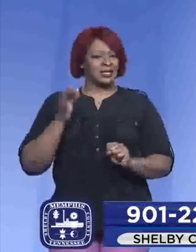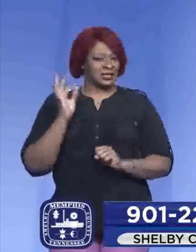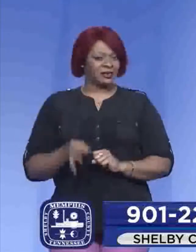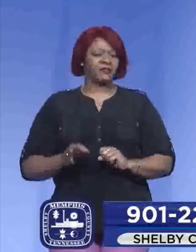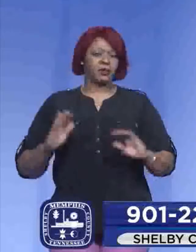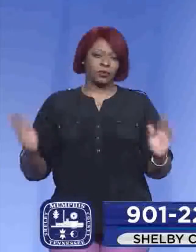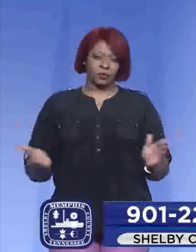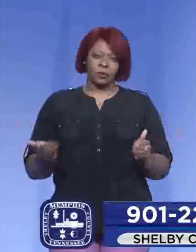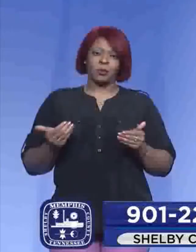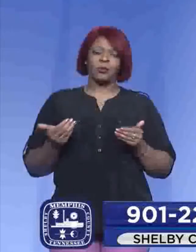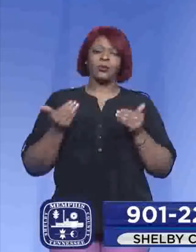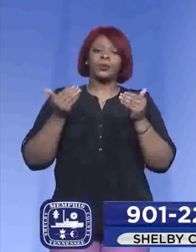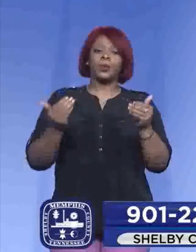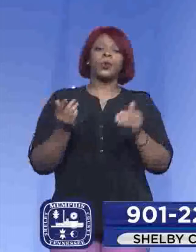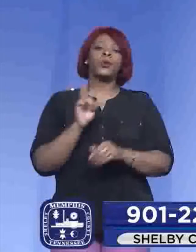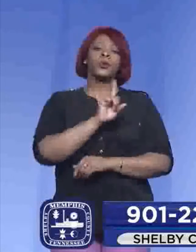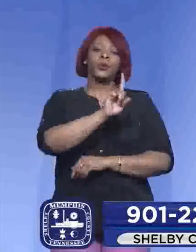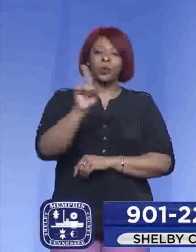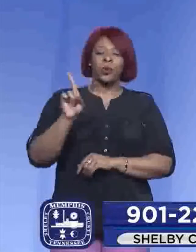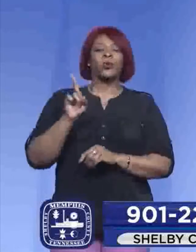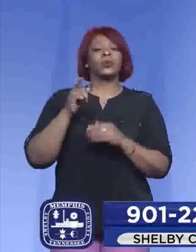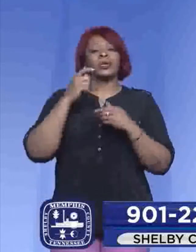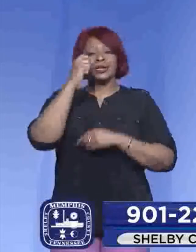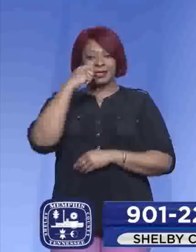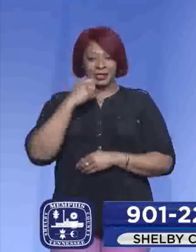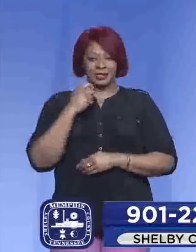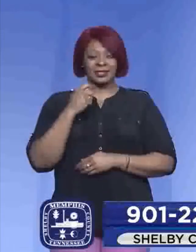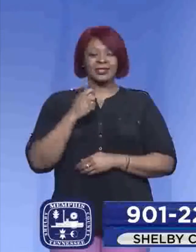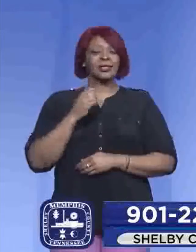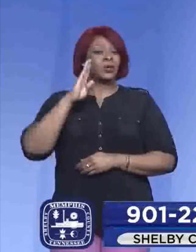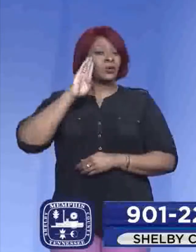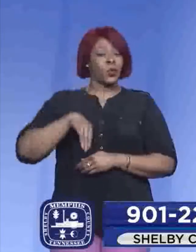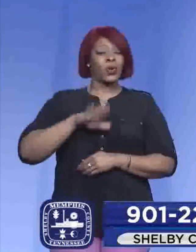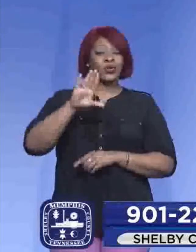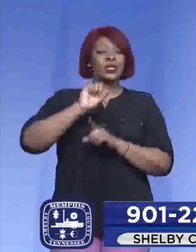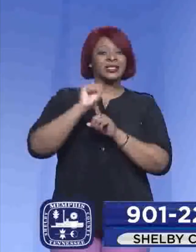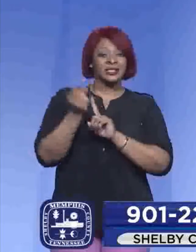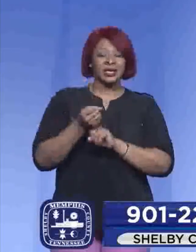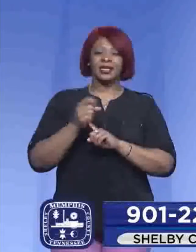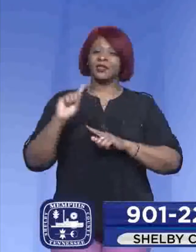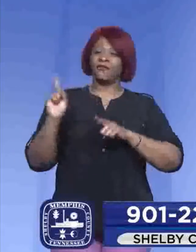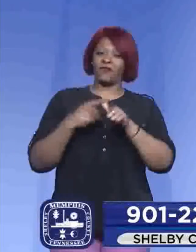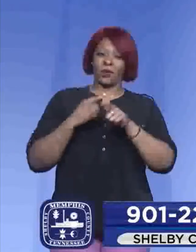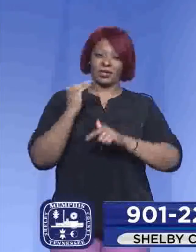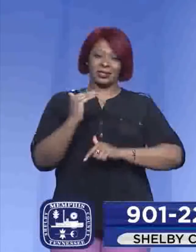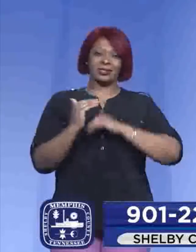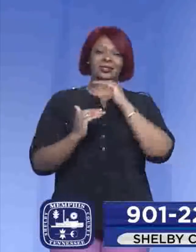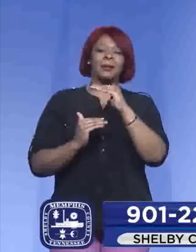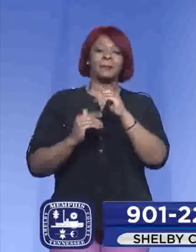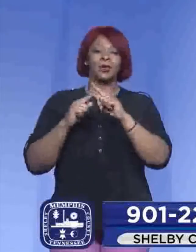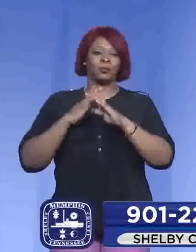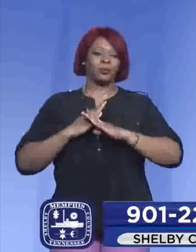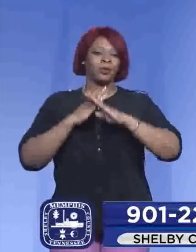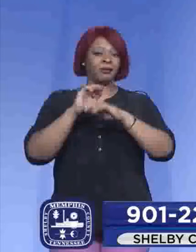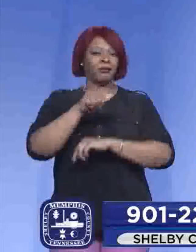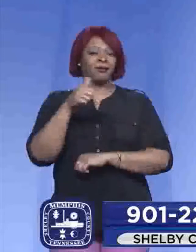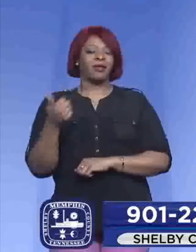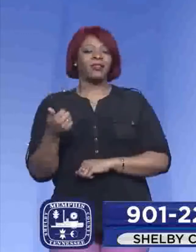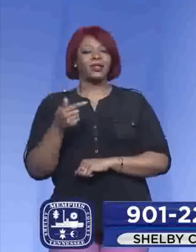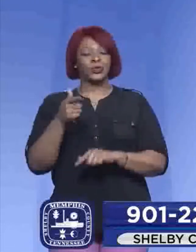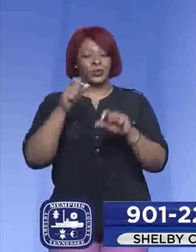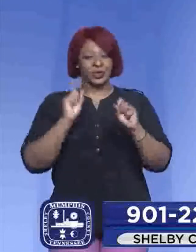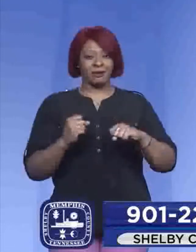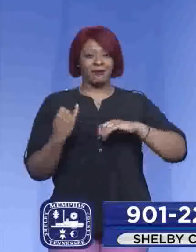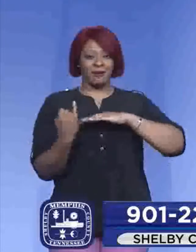definitely encourage you to please come out and be tested, because knowing your status is the first step in protecting others so you